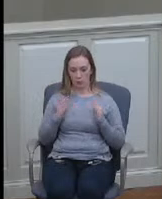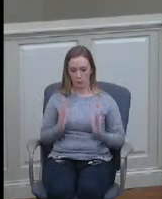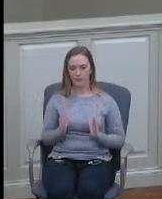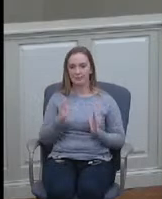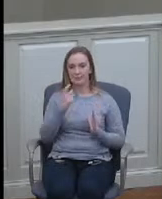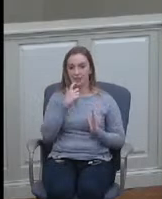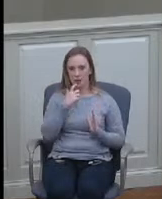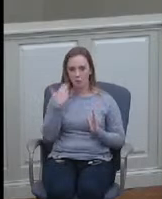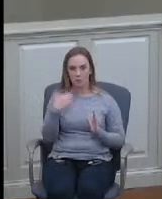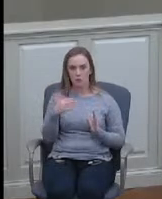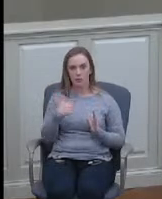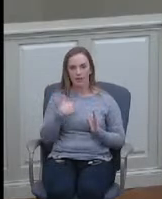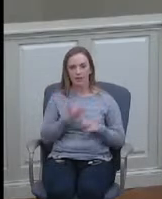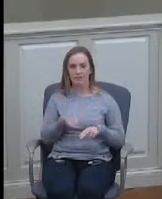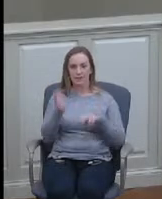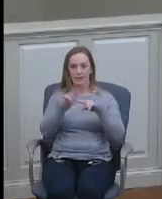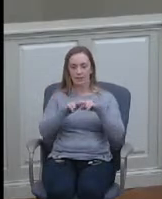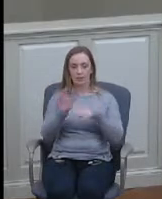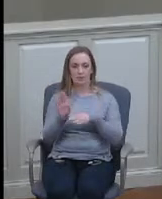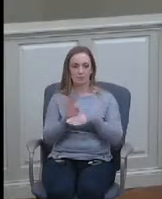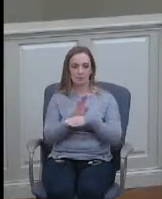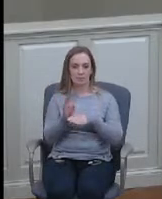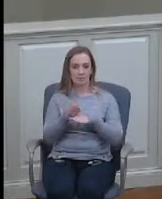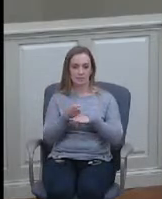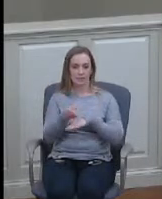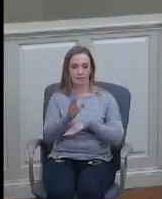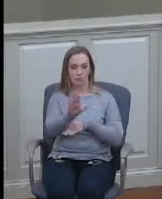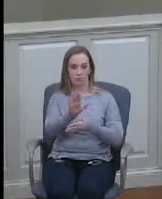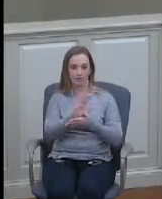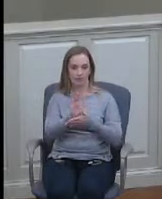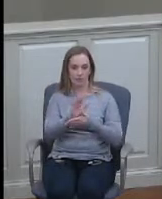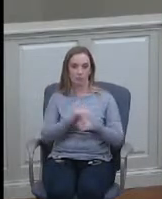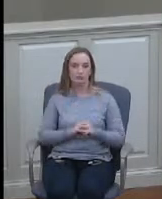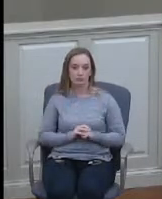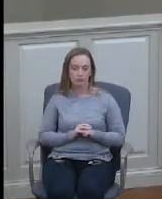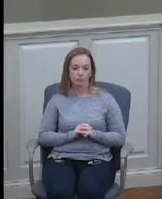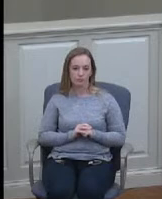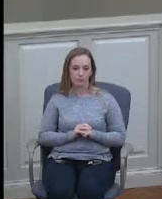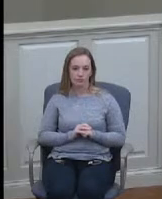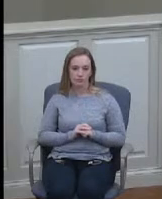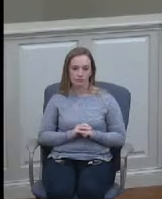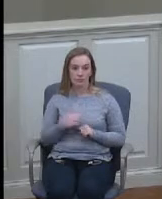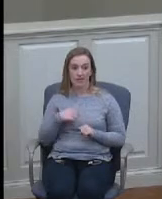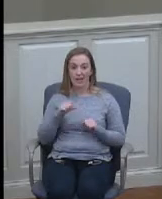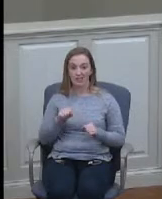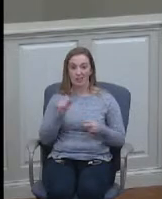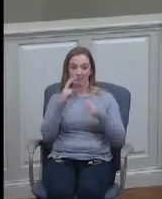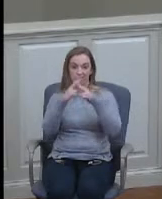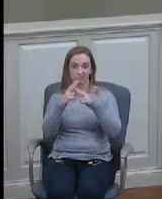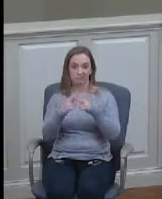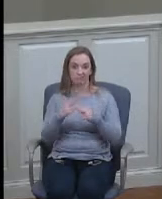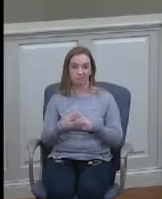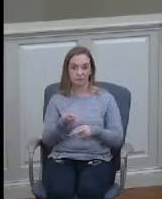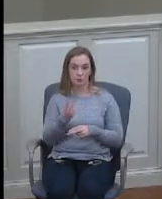an increased flow of business after your videos. I could mention 2 or 3.